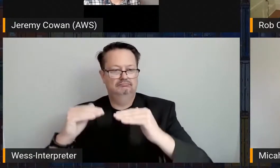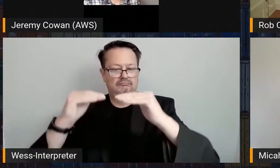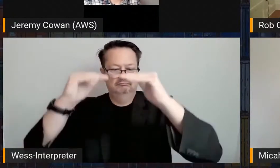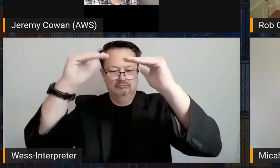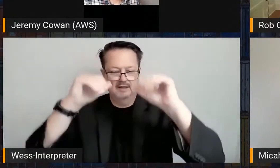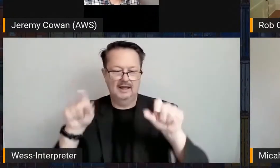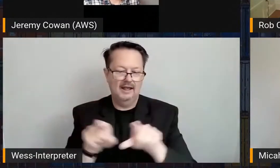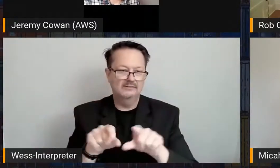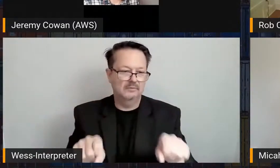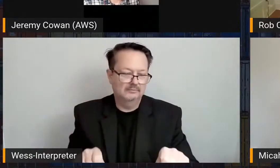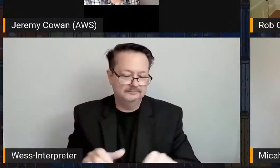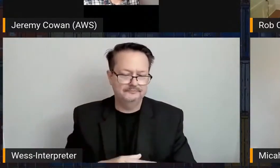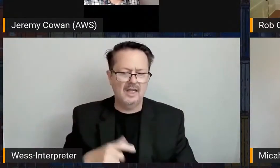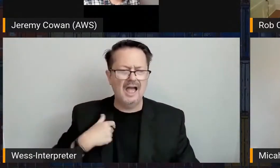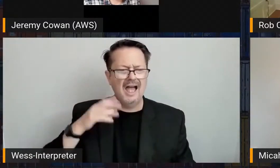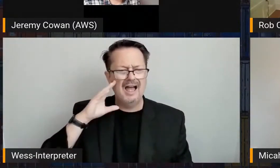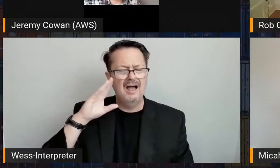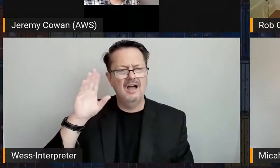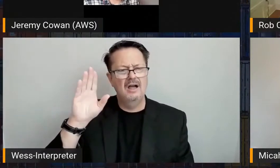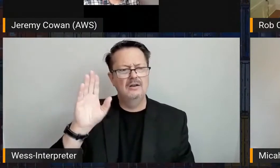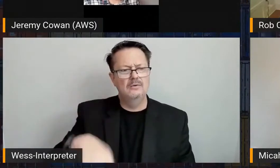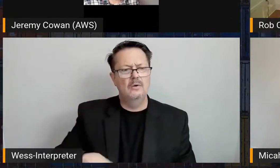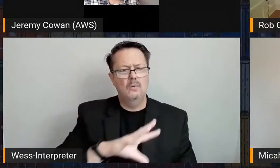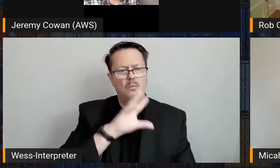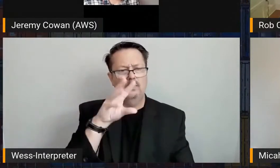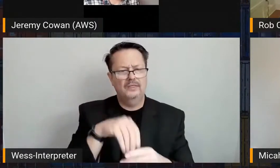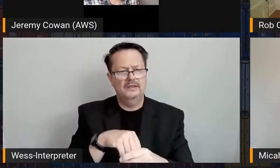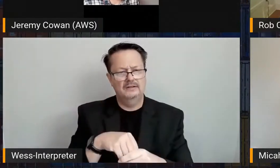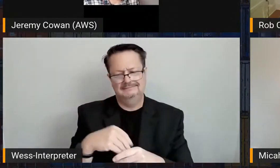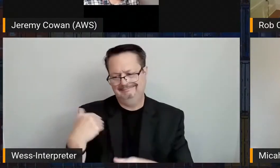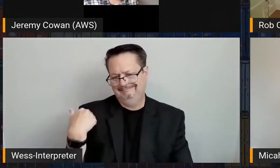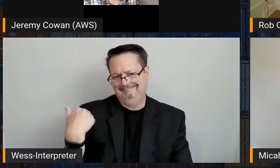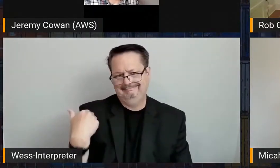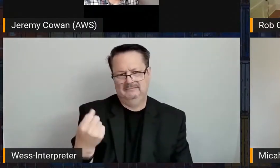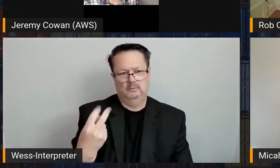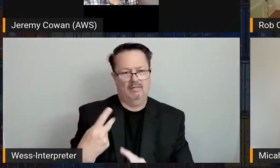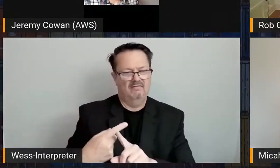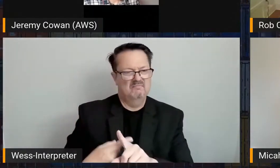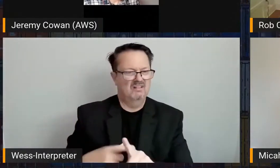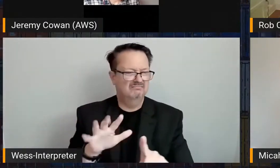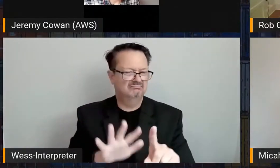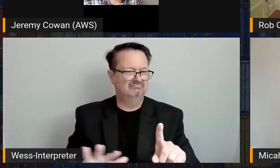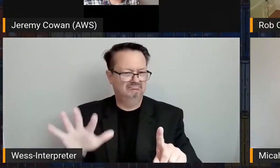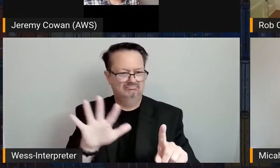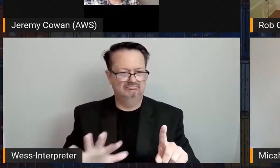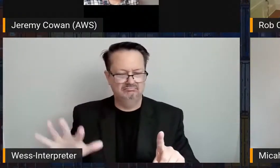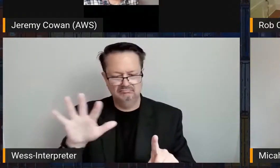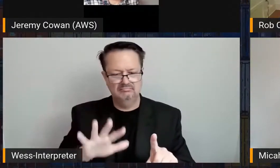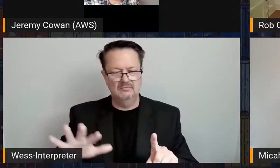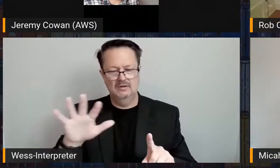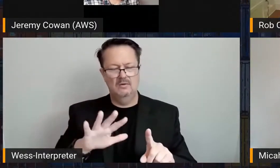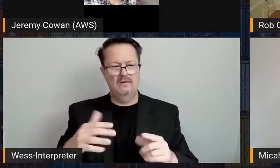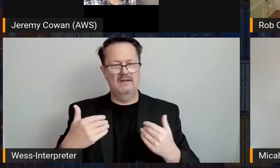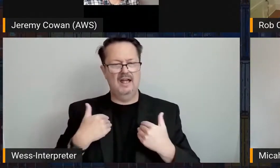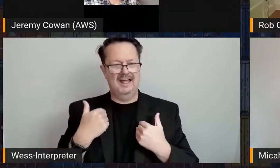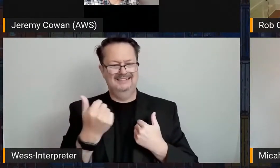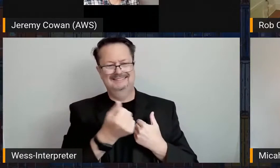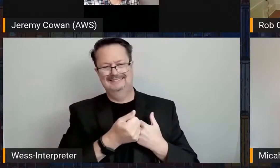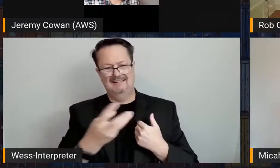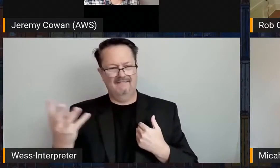And I know that within the last 12 months or so, there have been